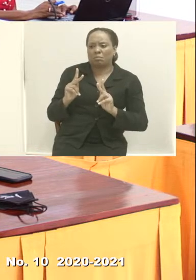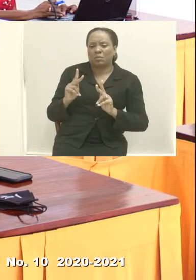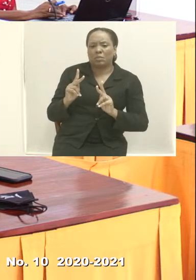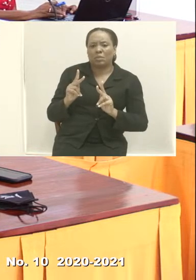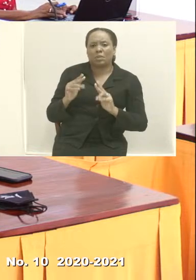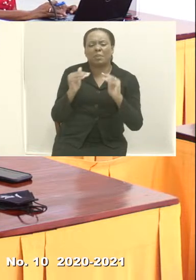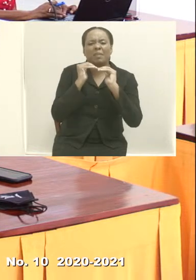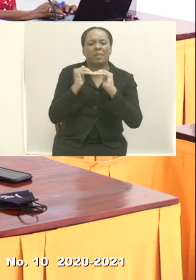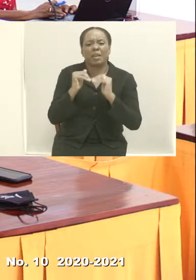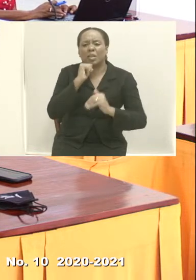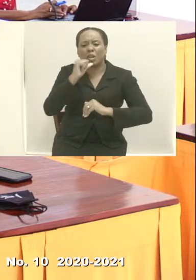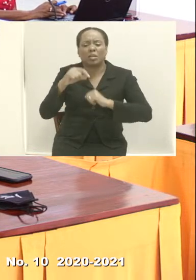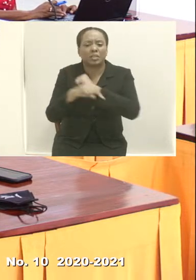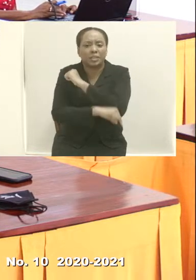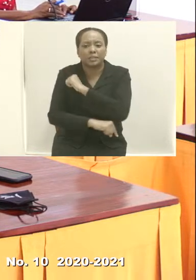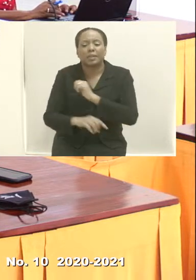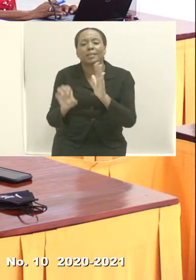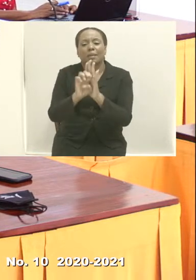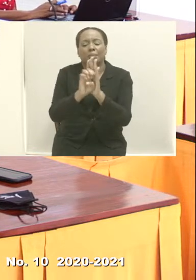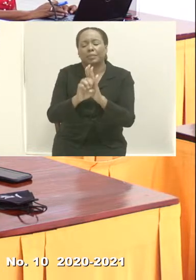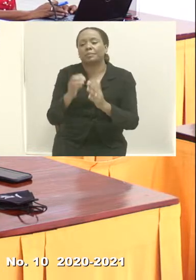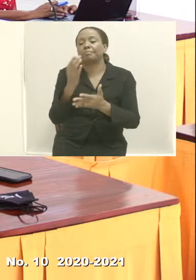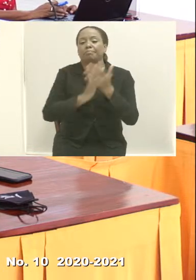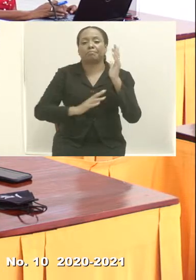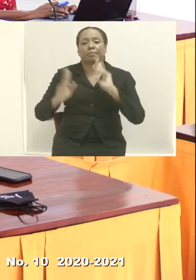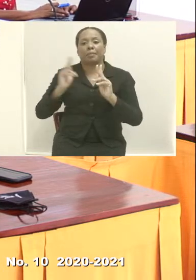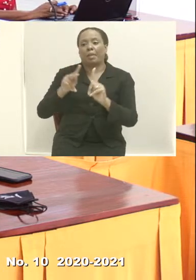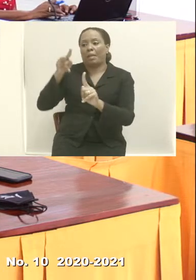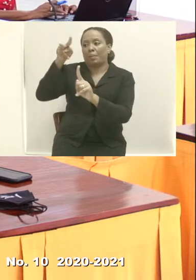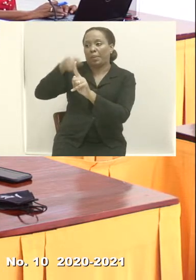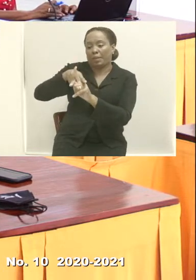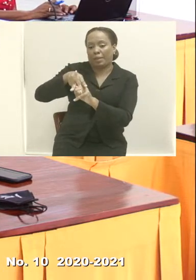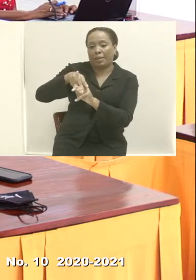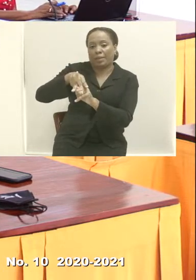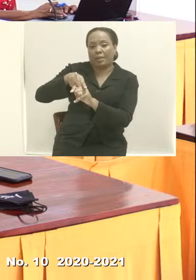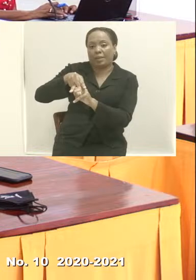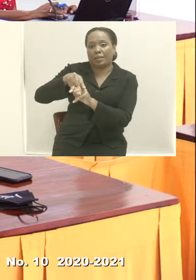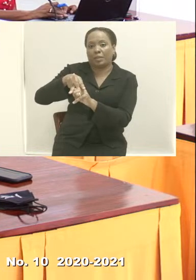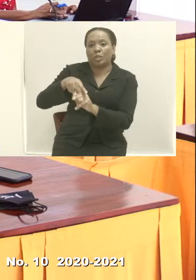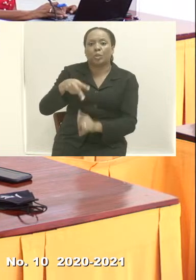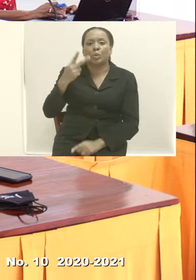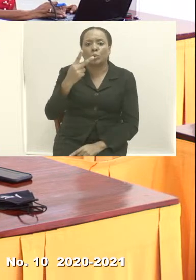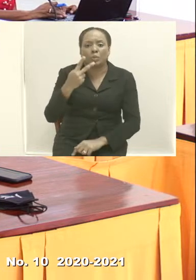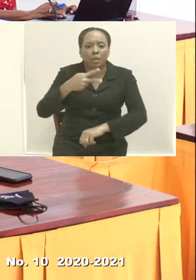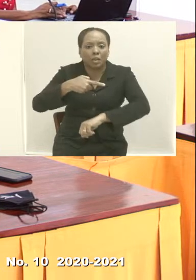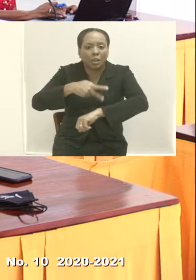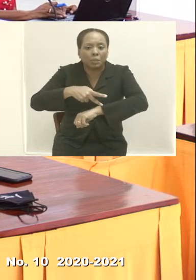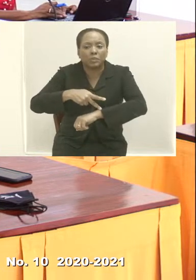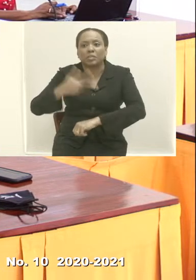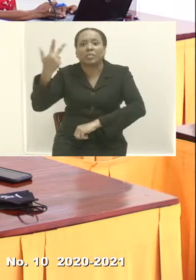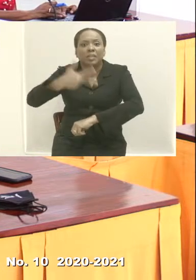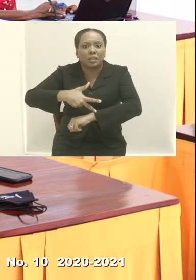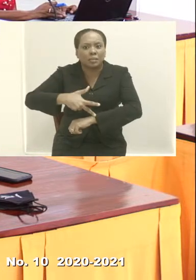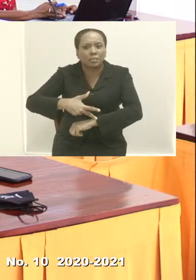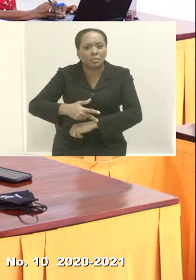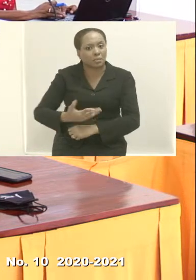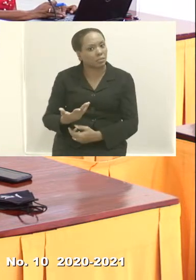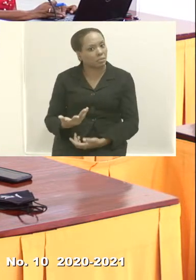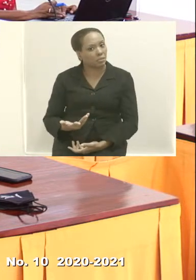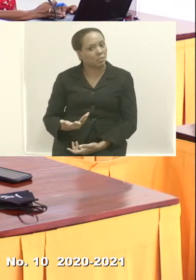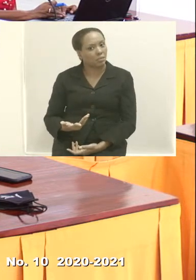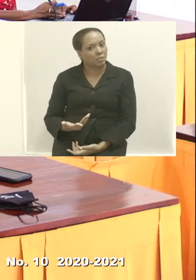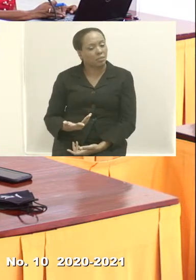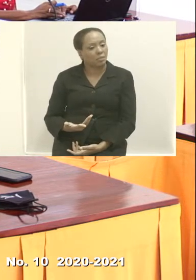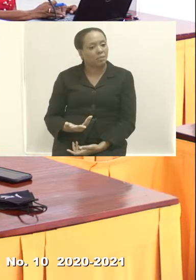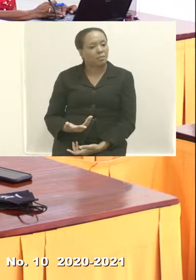there are some people who would have applied 2 or 3 times You track it and you recognize it by